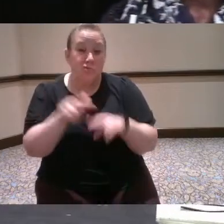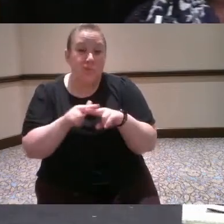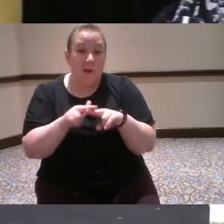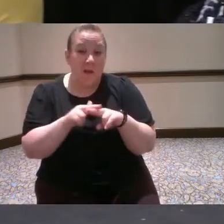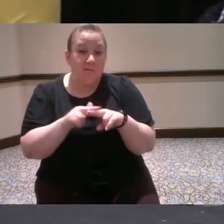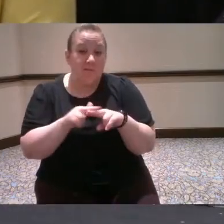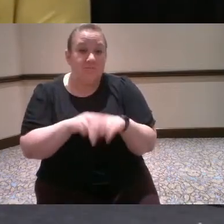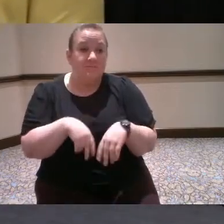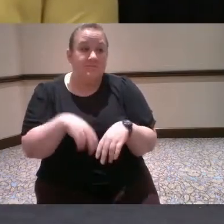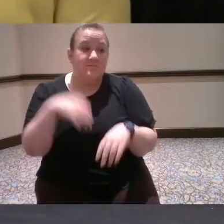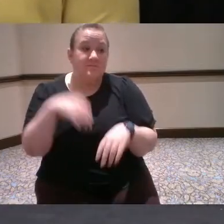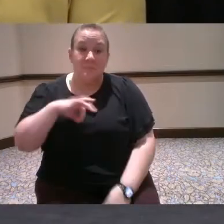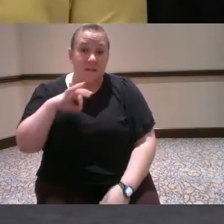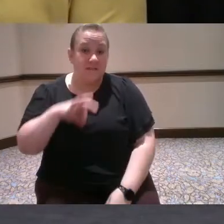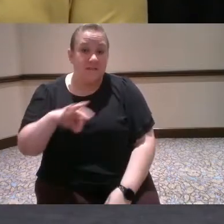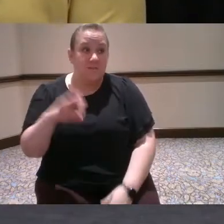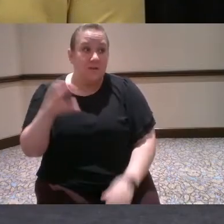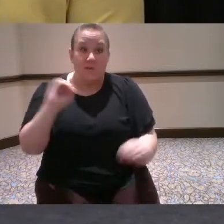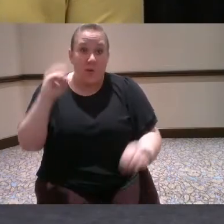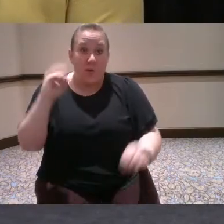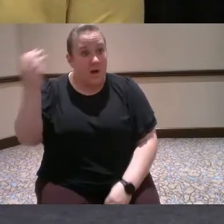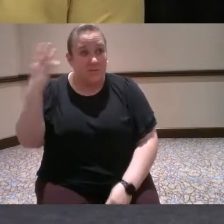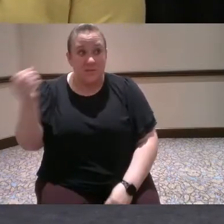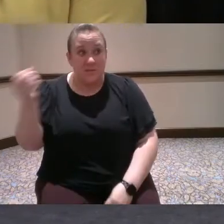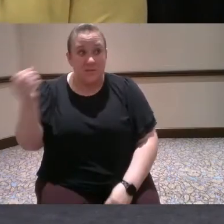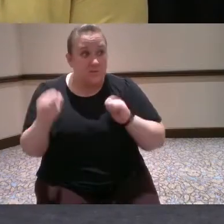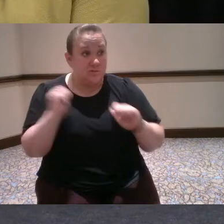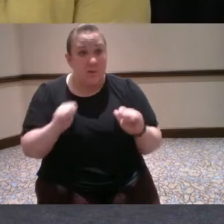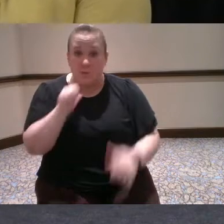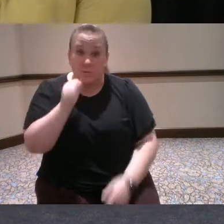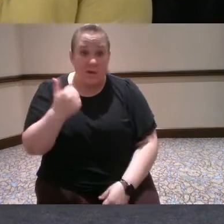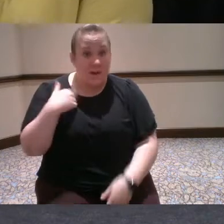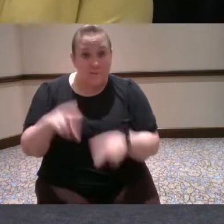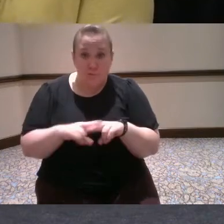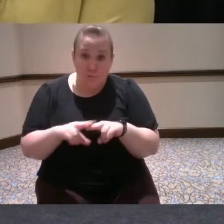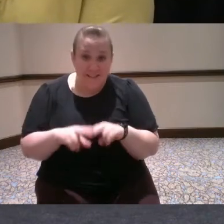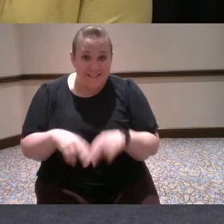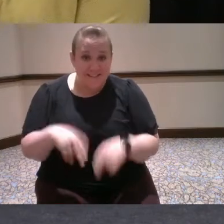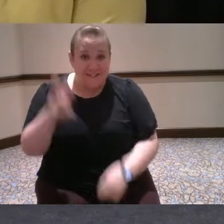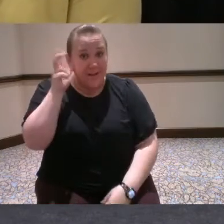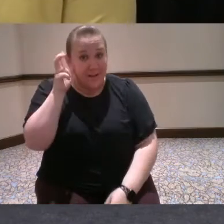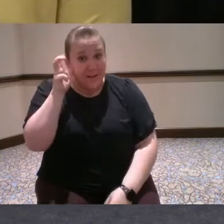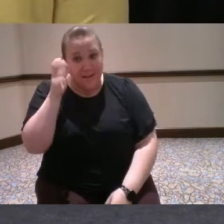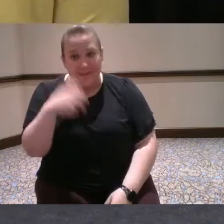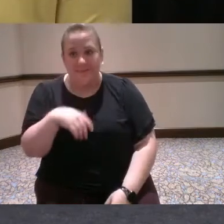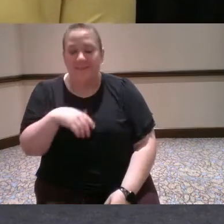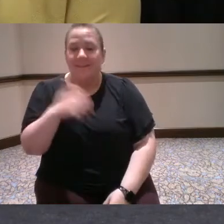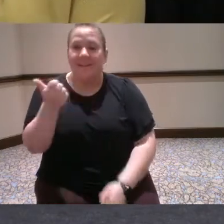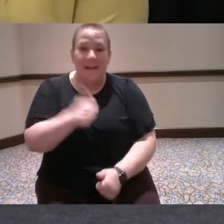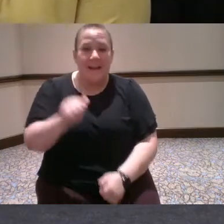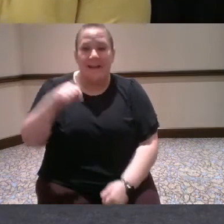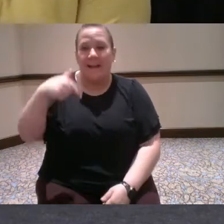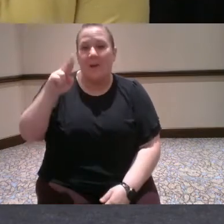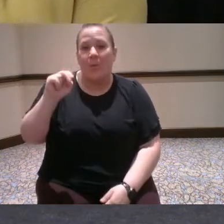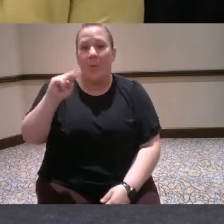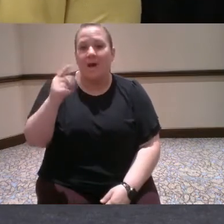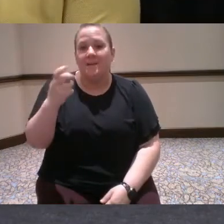because Pittsburgh, there's no outdoor show we've ever done that hasn't had trains for anyone that knows any Quantum. Sharon's nodding